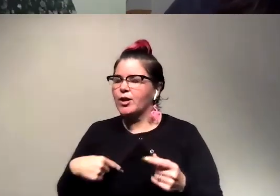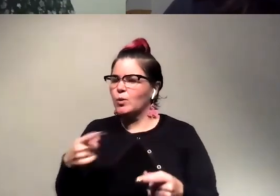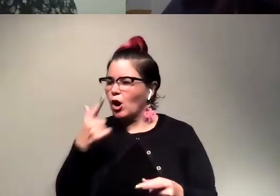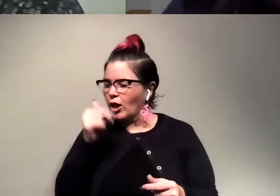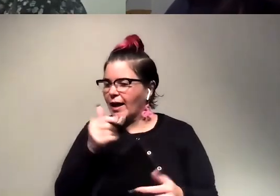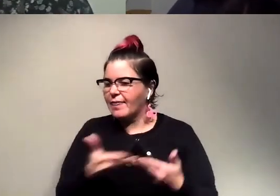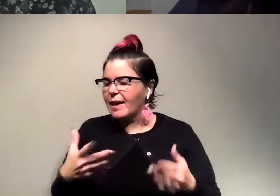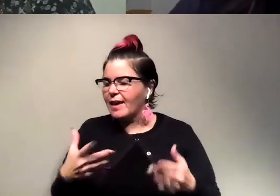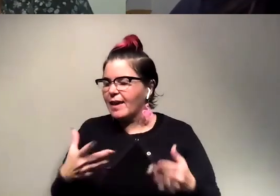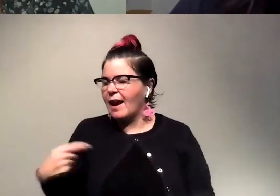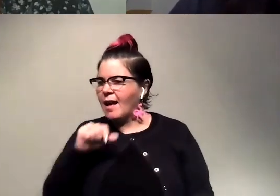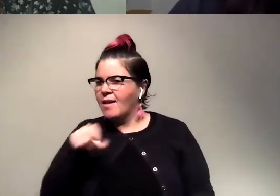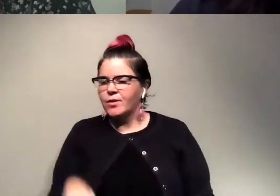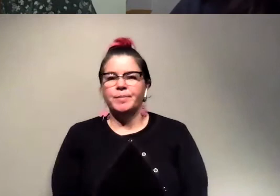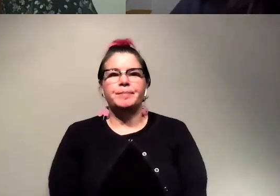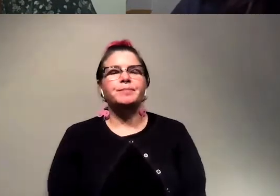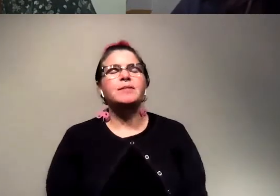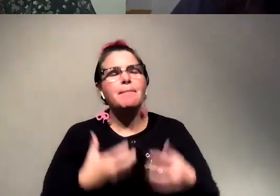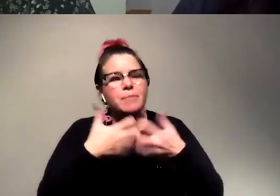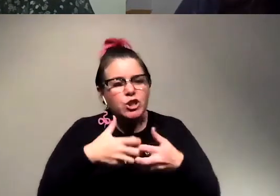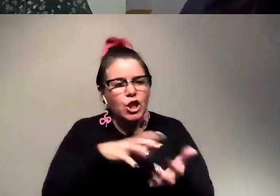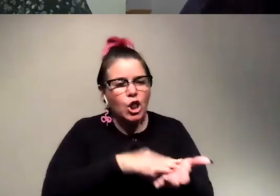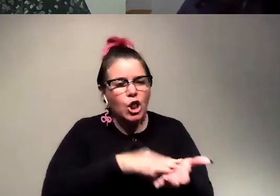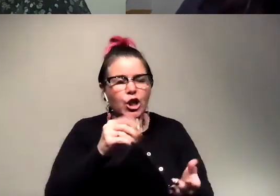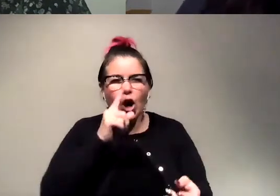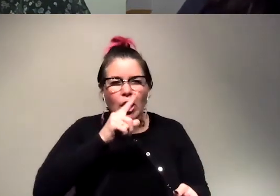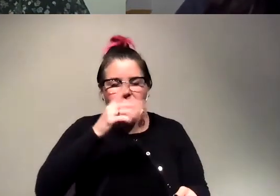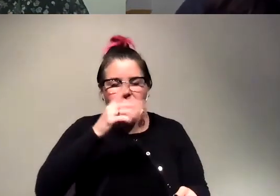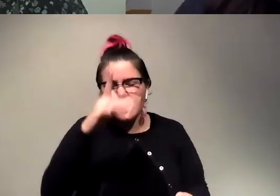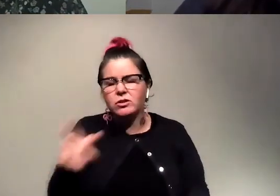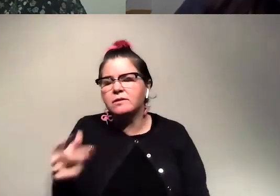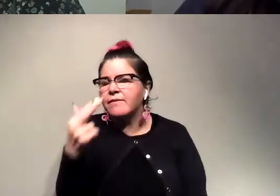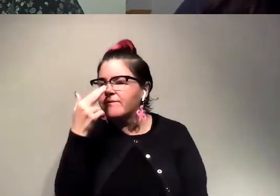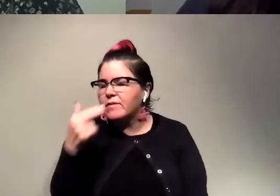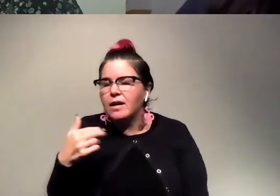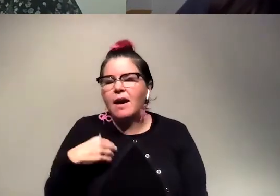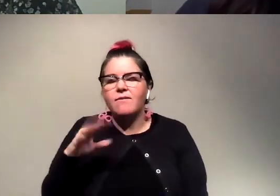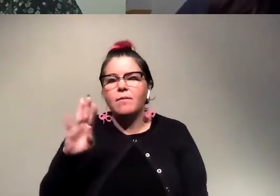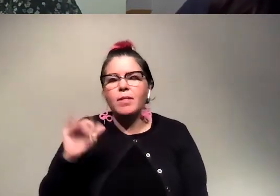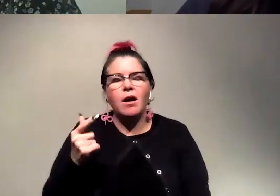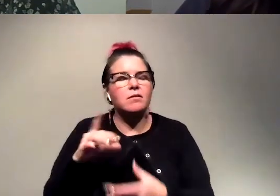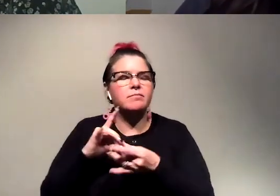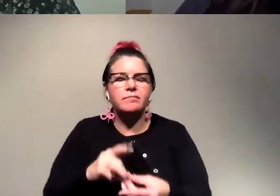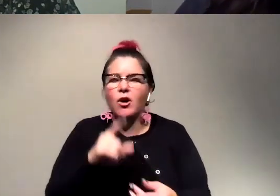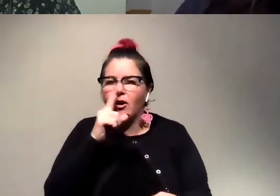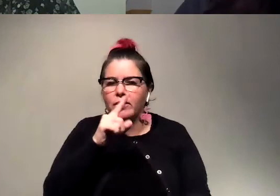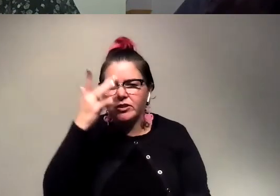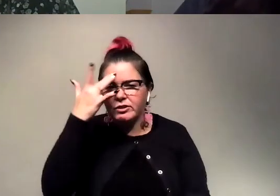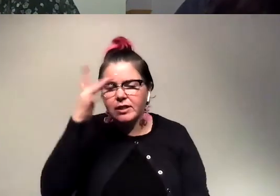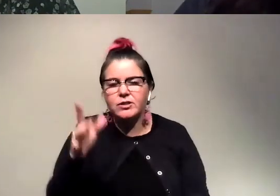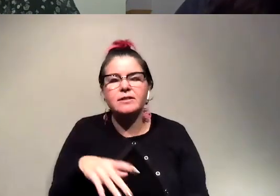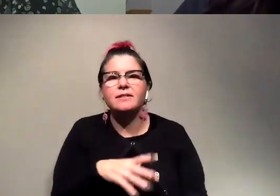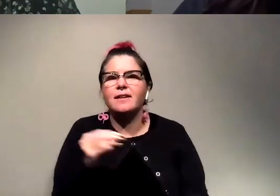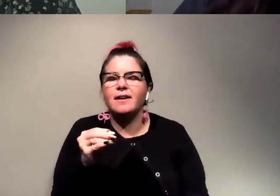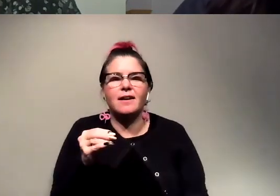learning and artificial intelligence, and she's super funny. She's got a blog all about artificial intelligence, and that is